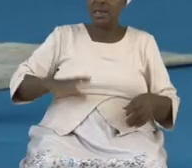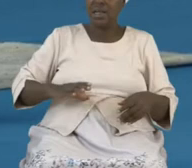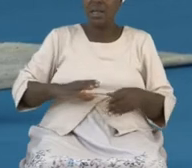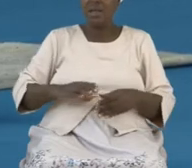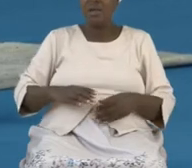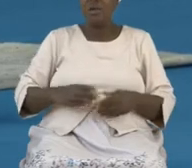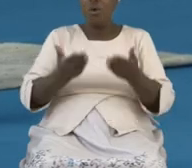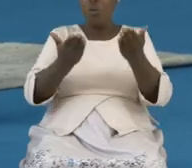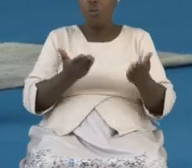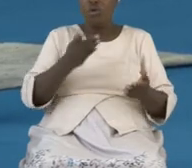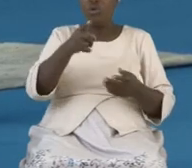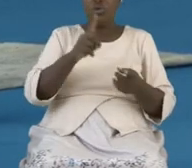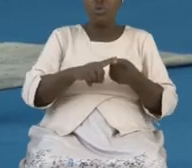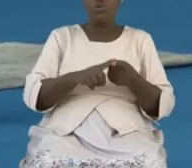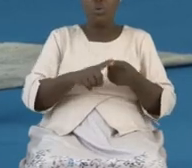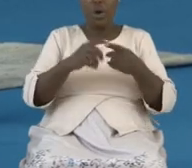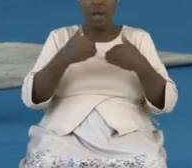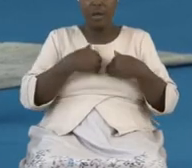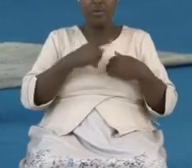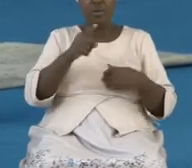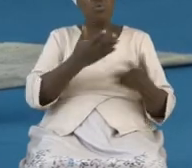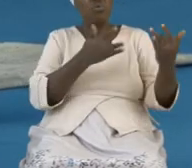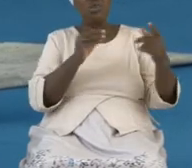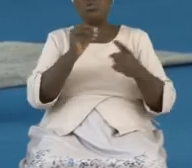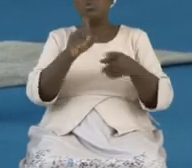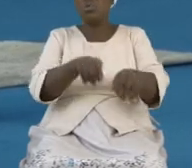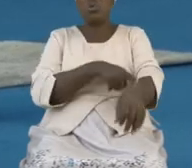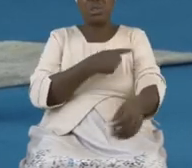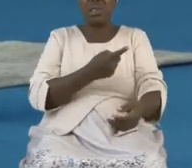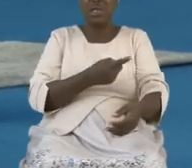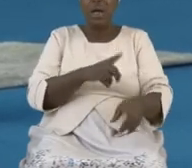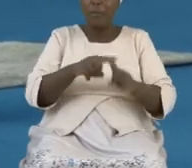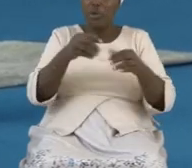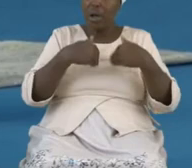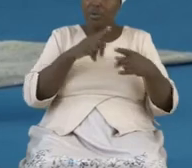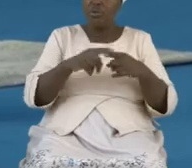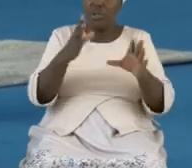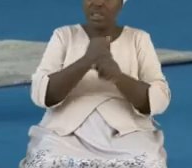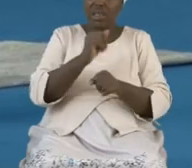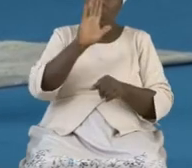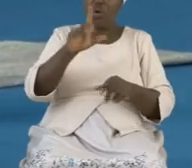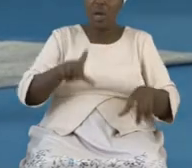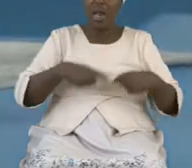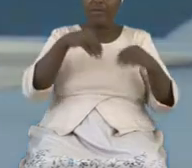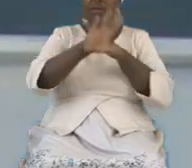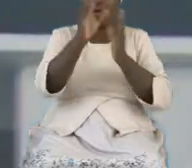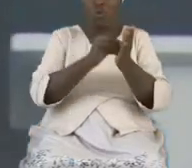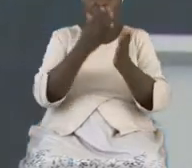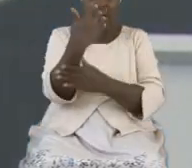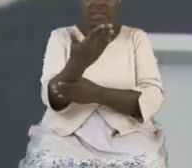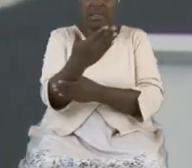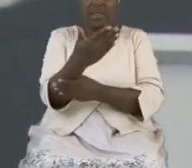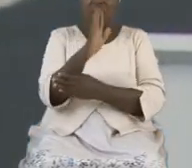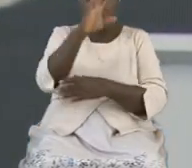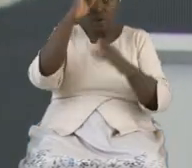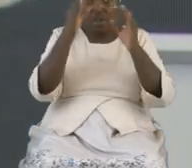wants you to walk in, you wait too long. But you have to take your life in your own hand, your decision